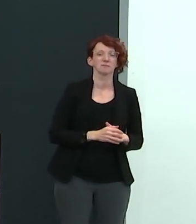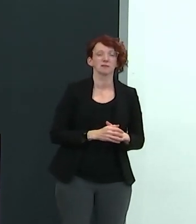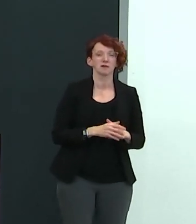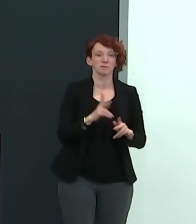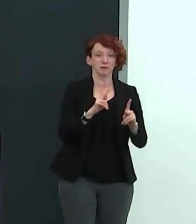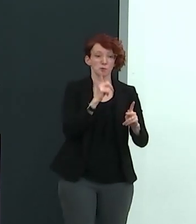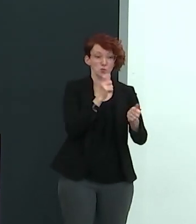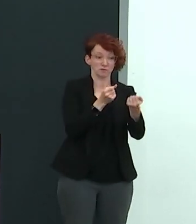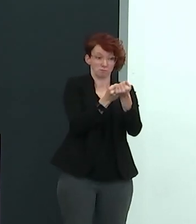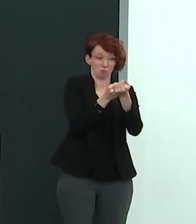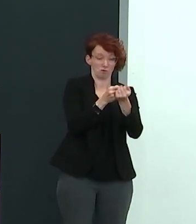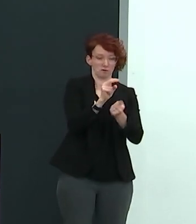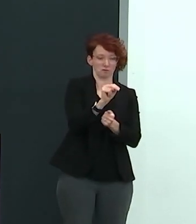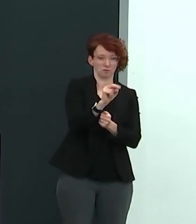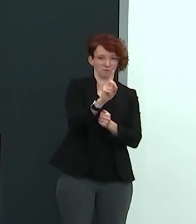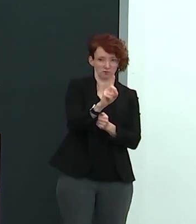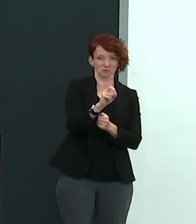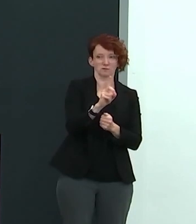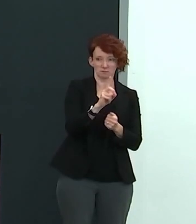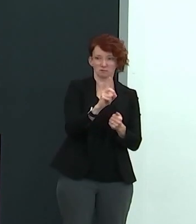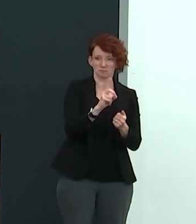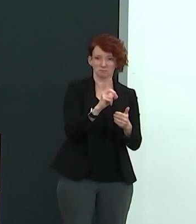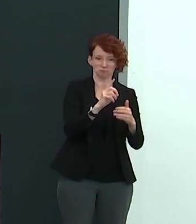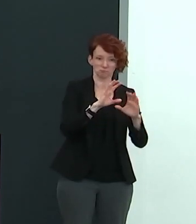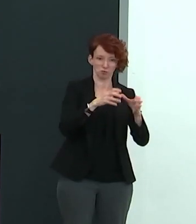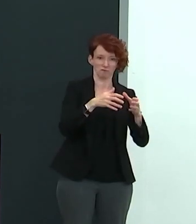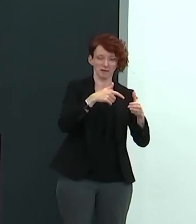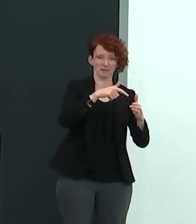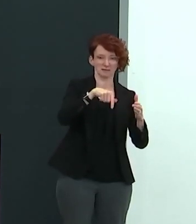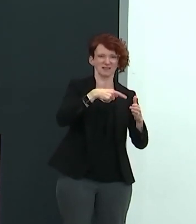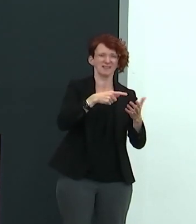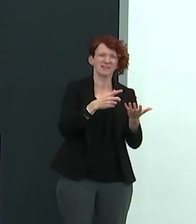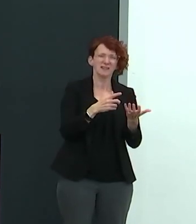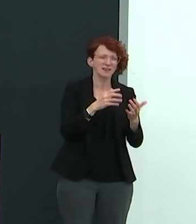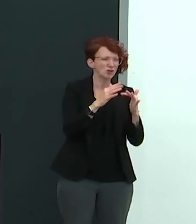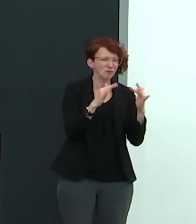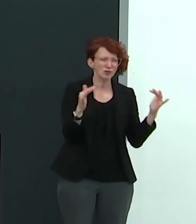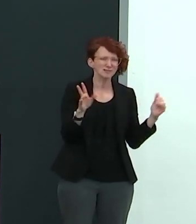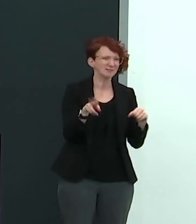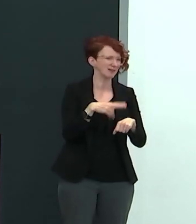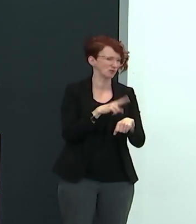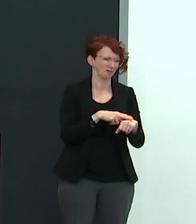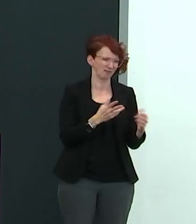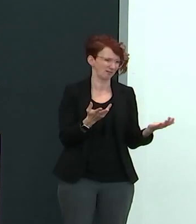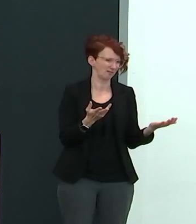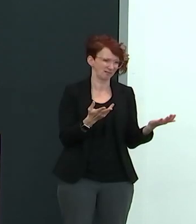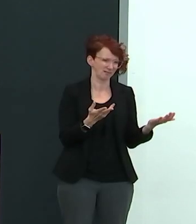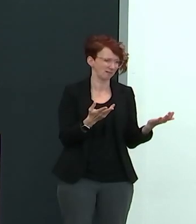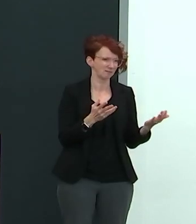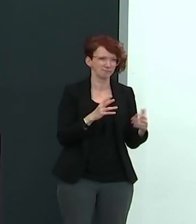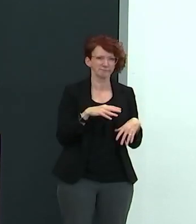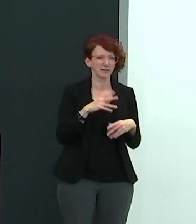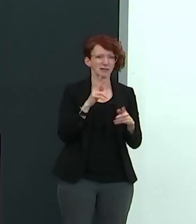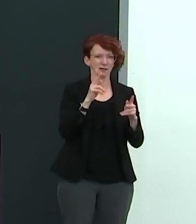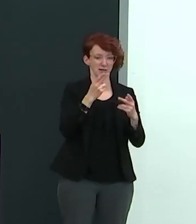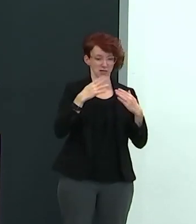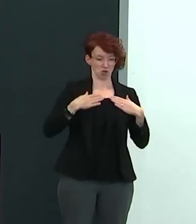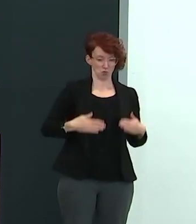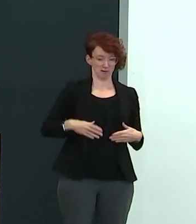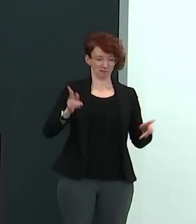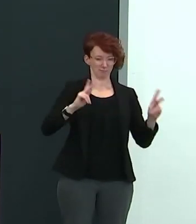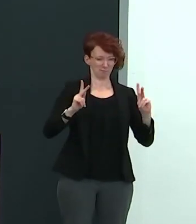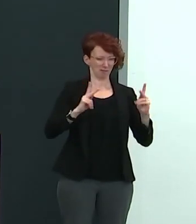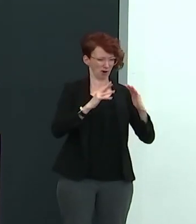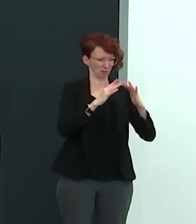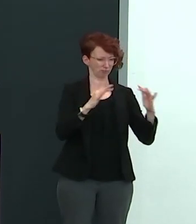of the neurodiverse movement argue that diversity is a natural variation of our human genome. The